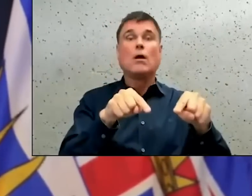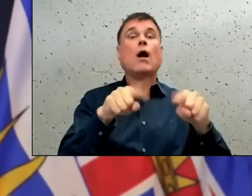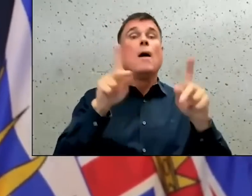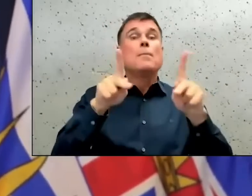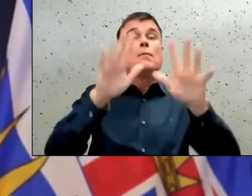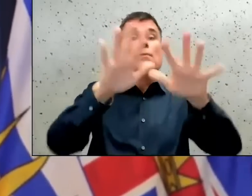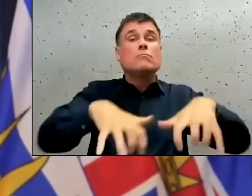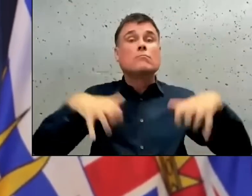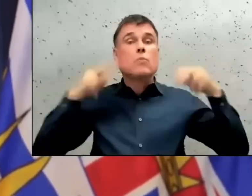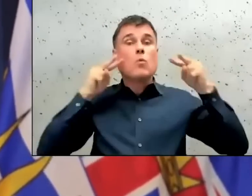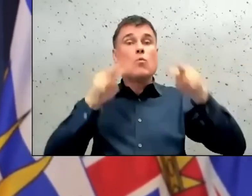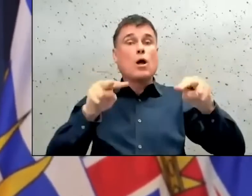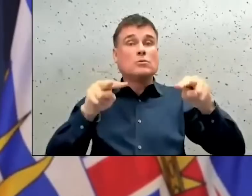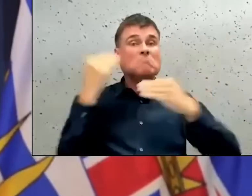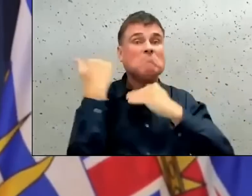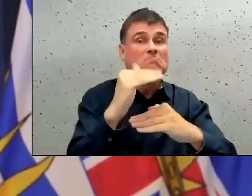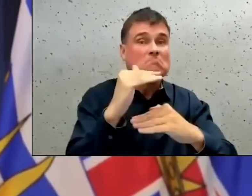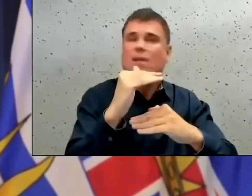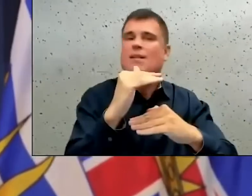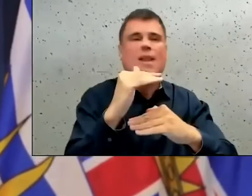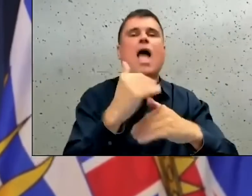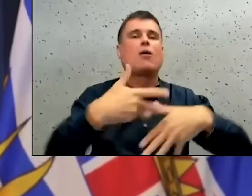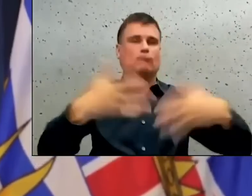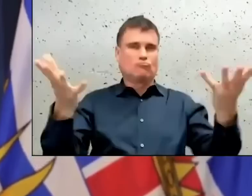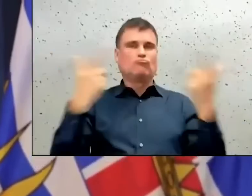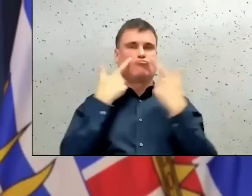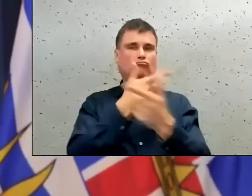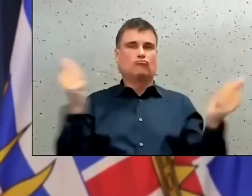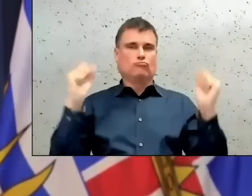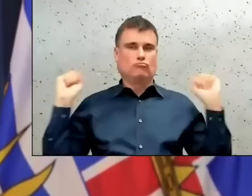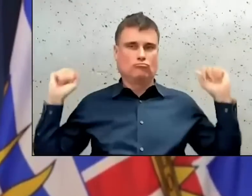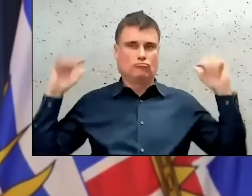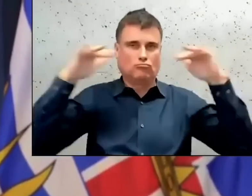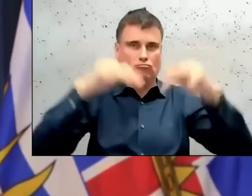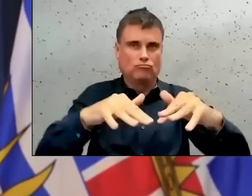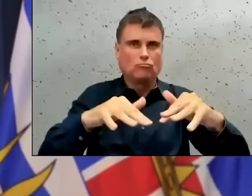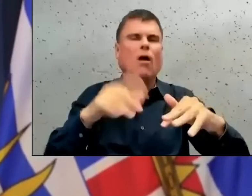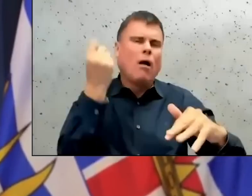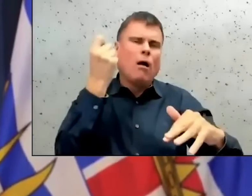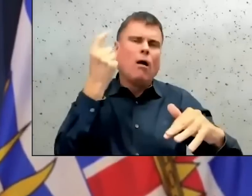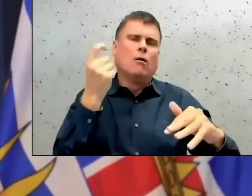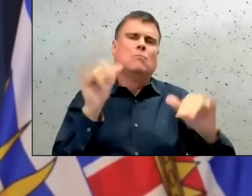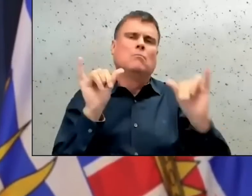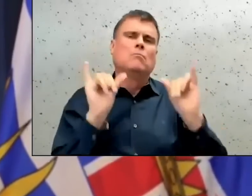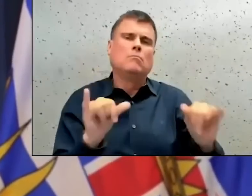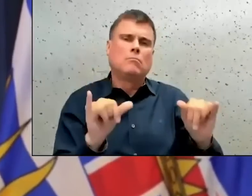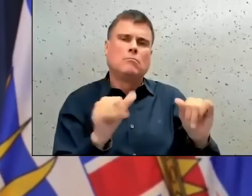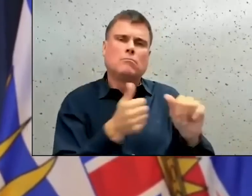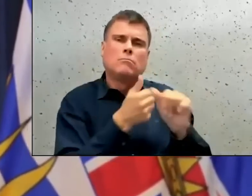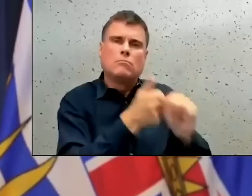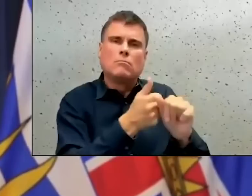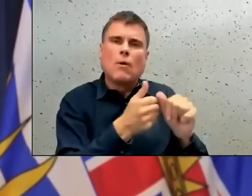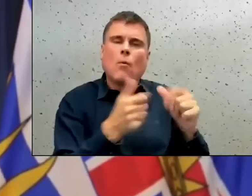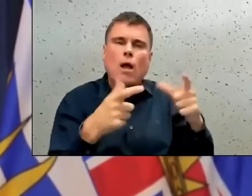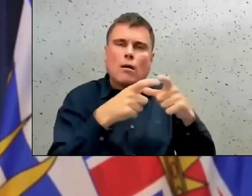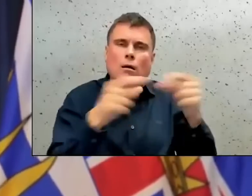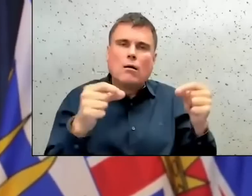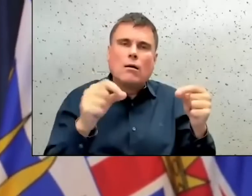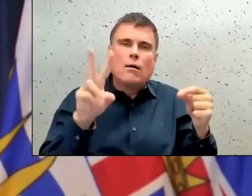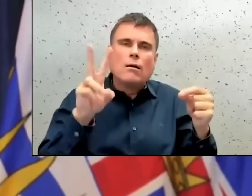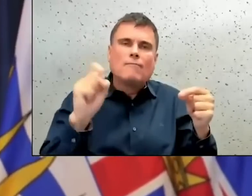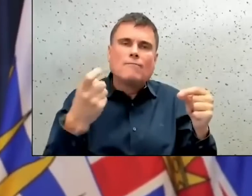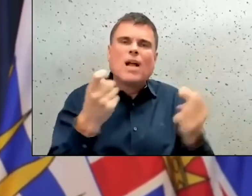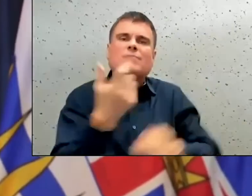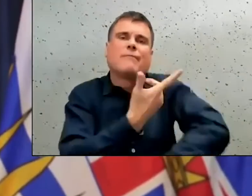gatherings with the implementation of the vaccination card and the checking of full vaccine